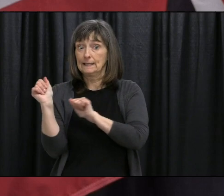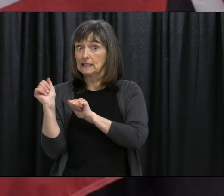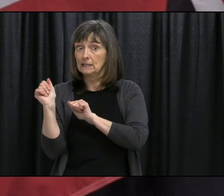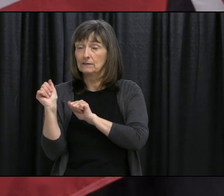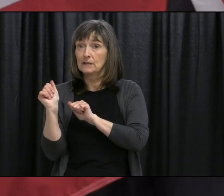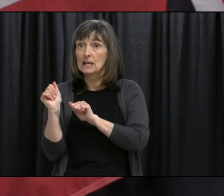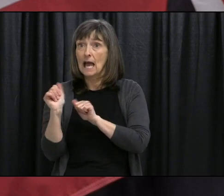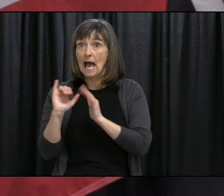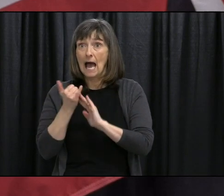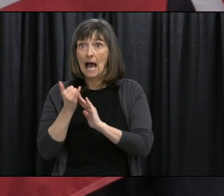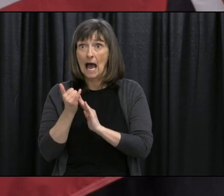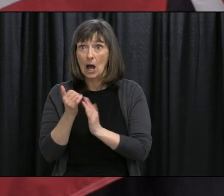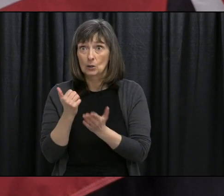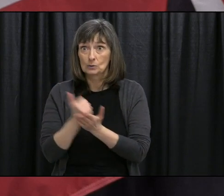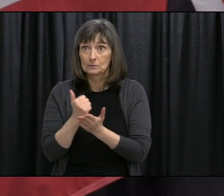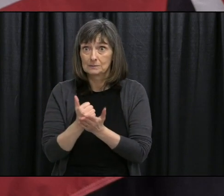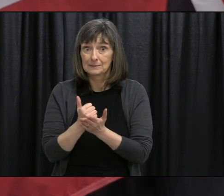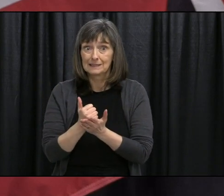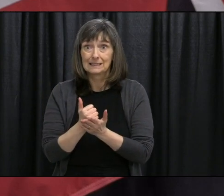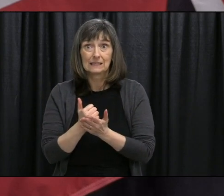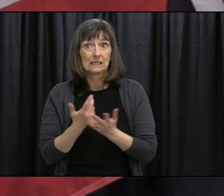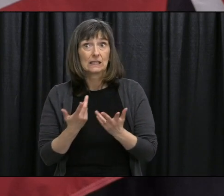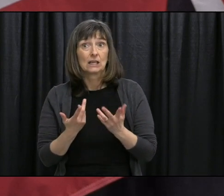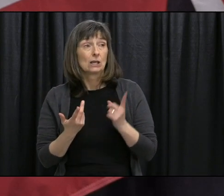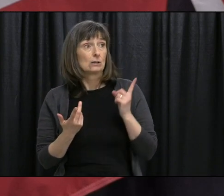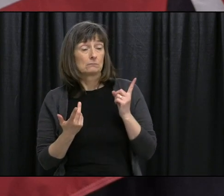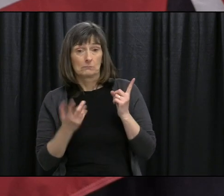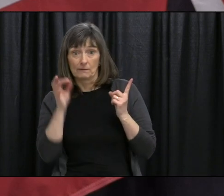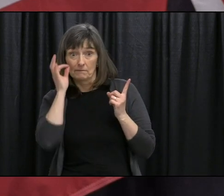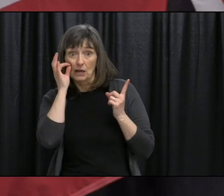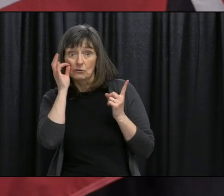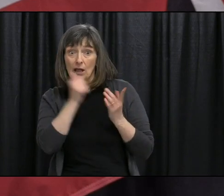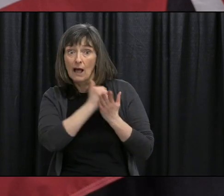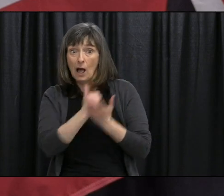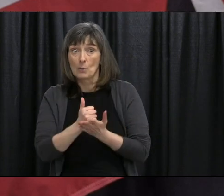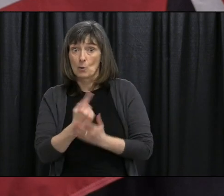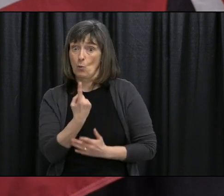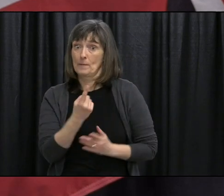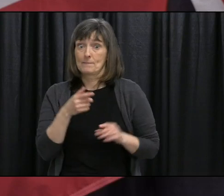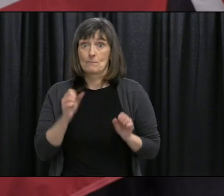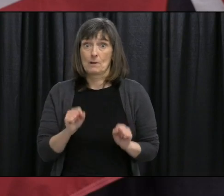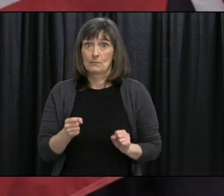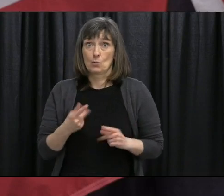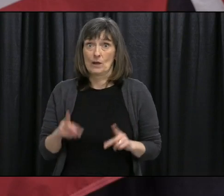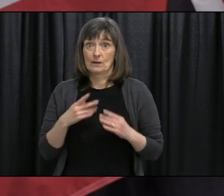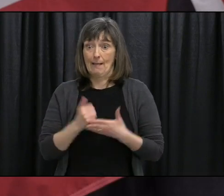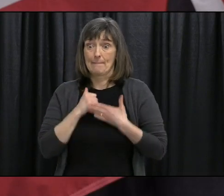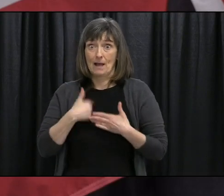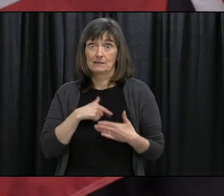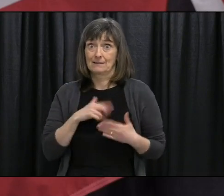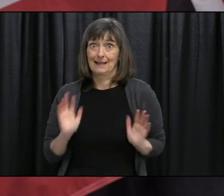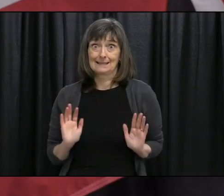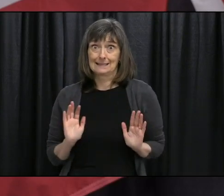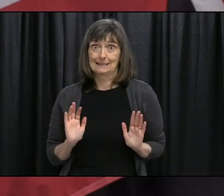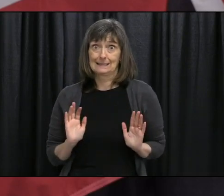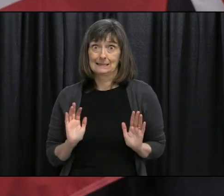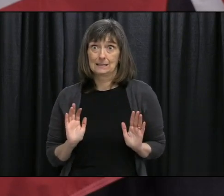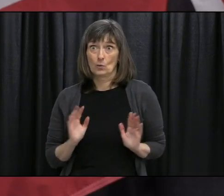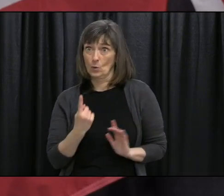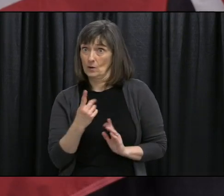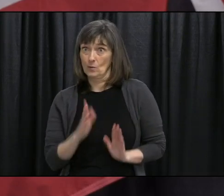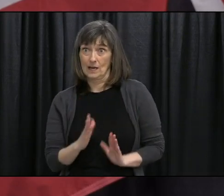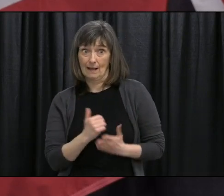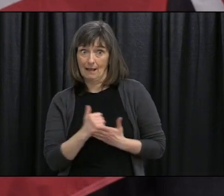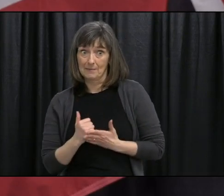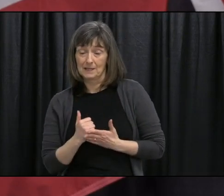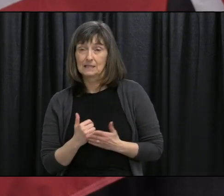of I guess ensuring that the province would get some sort of federal financing? There is not a week that goes by that this is